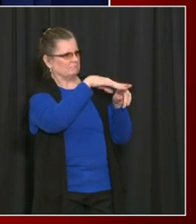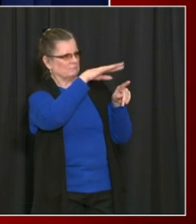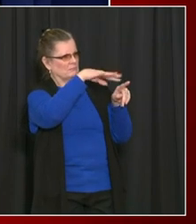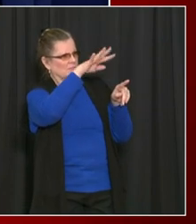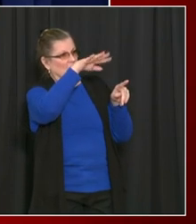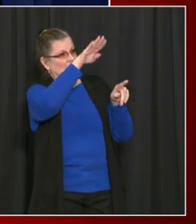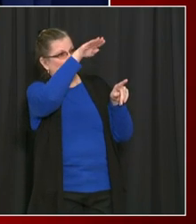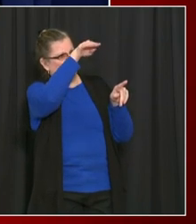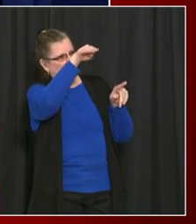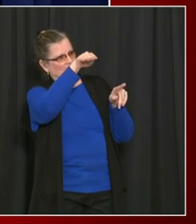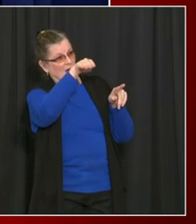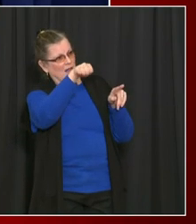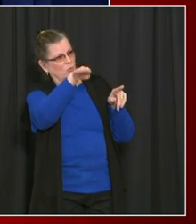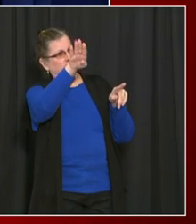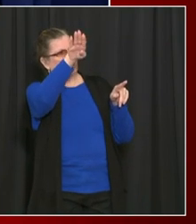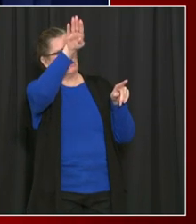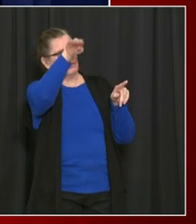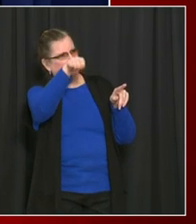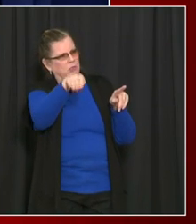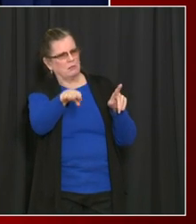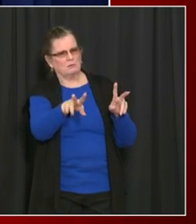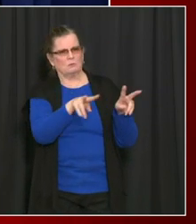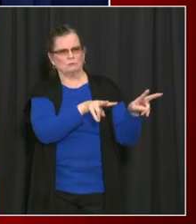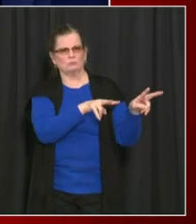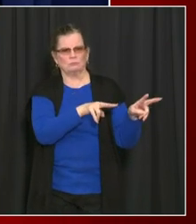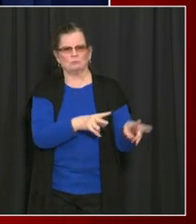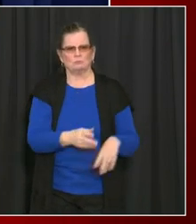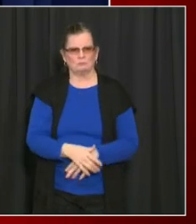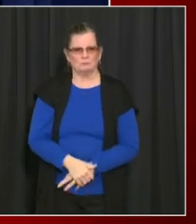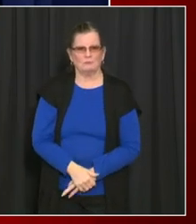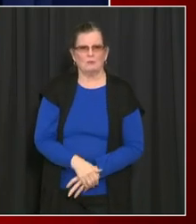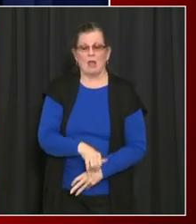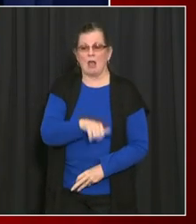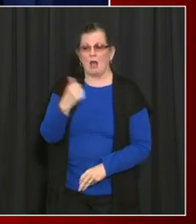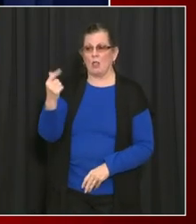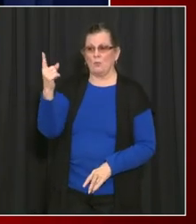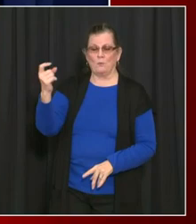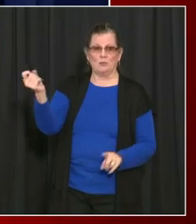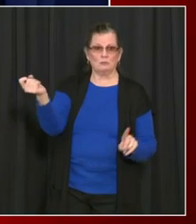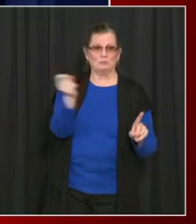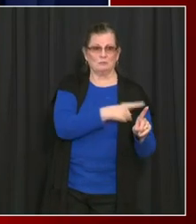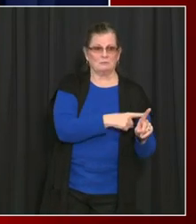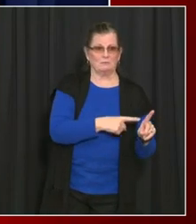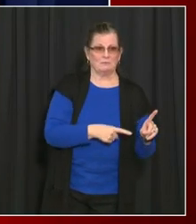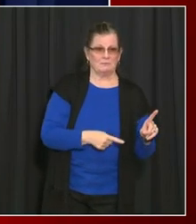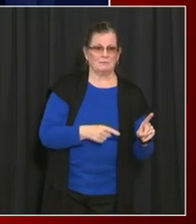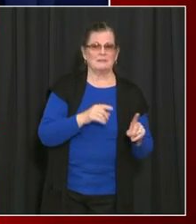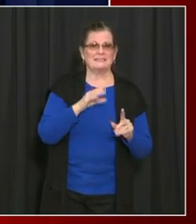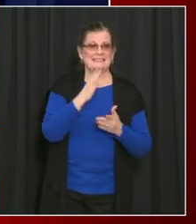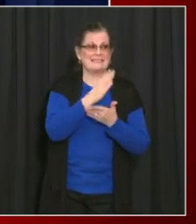Yes. Mayor, on page 5, section B,